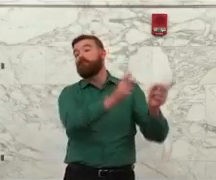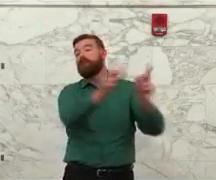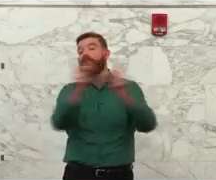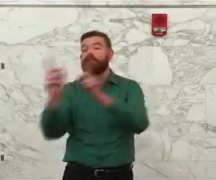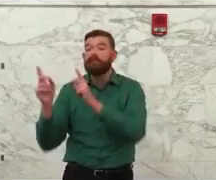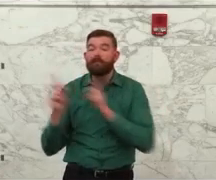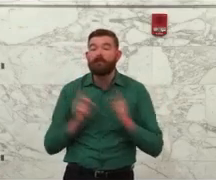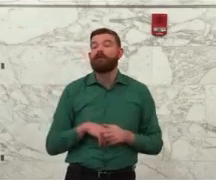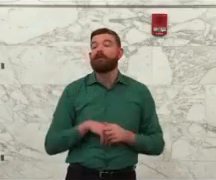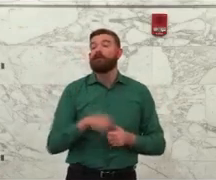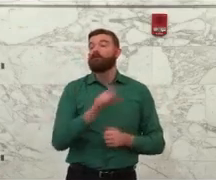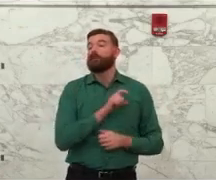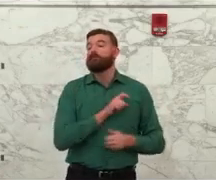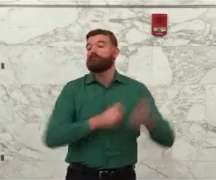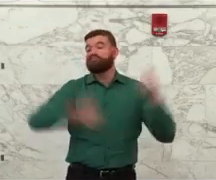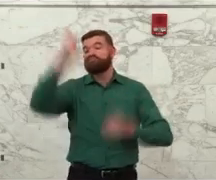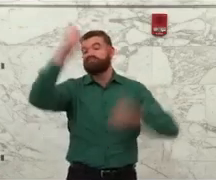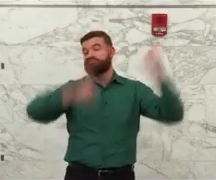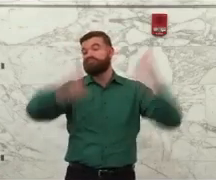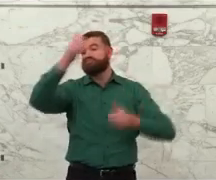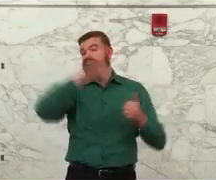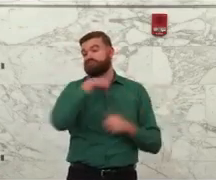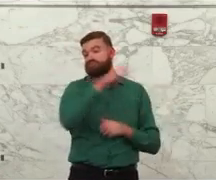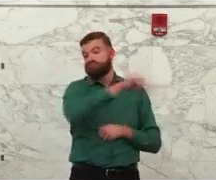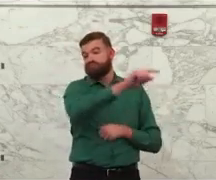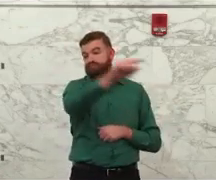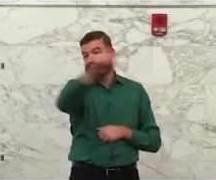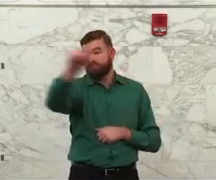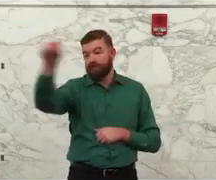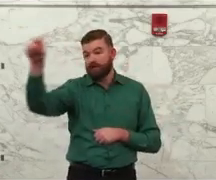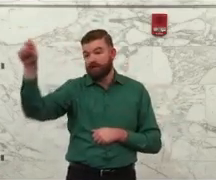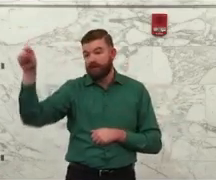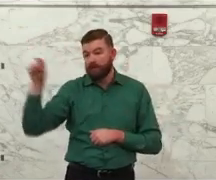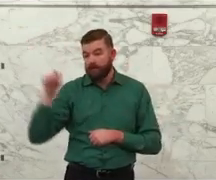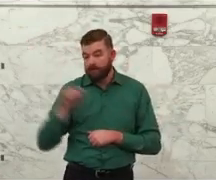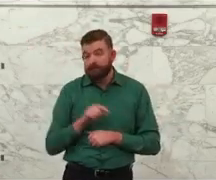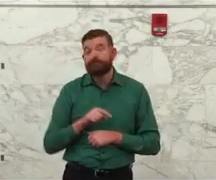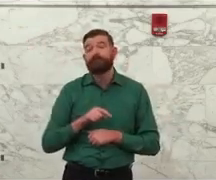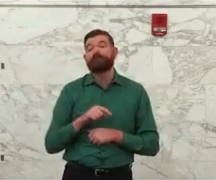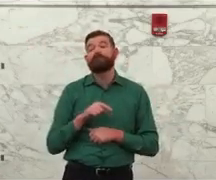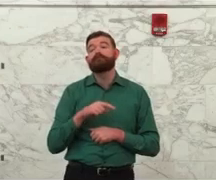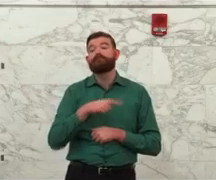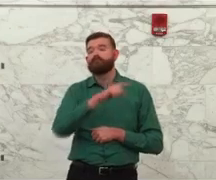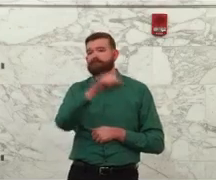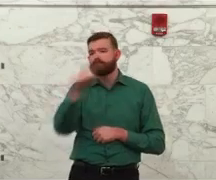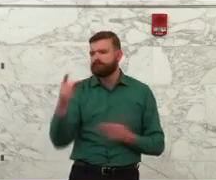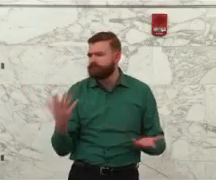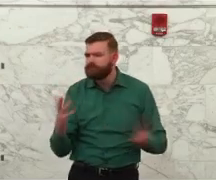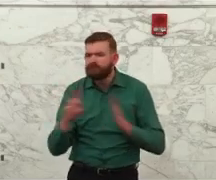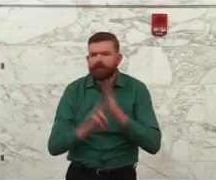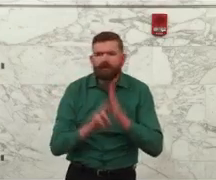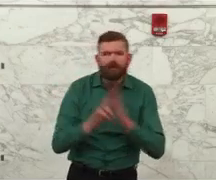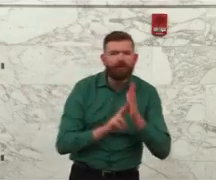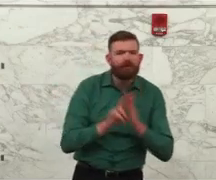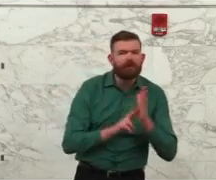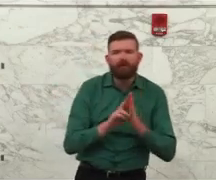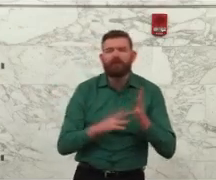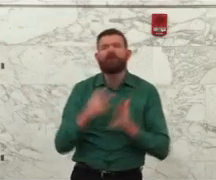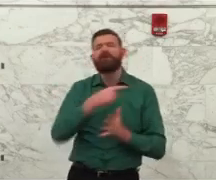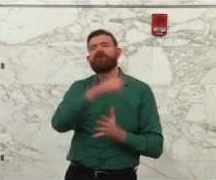charging manuals are and where they could find them, and all of law enforcement, including all 21 county prosecutors, are ready